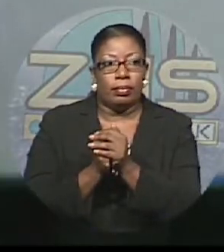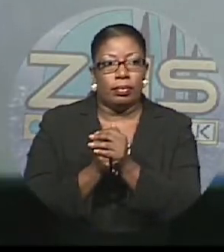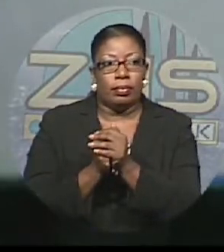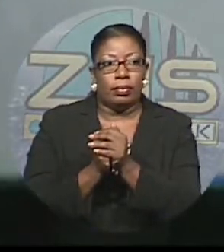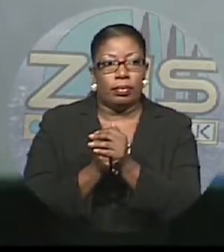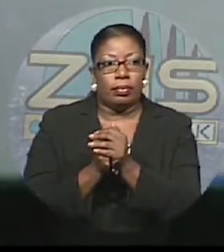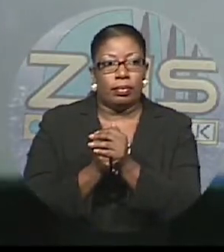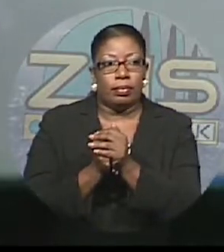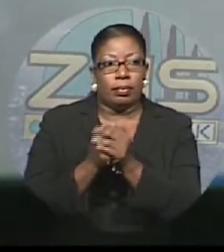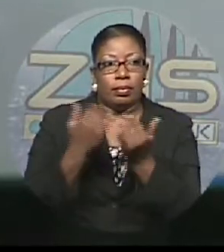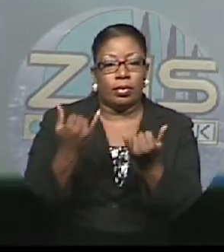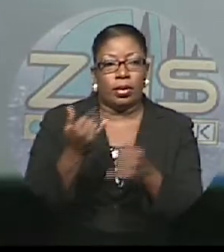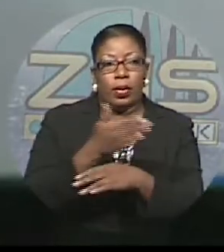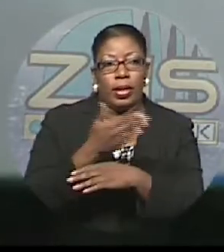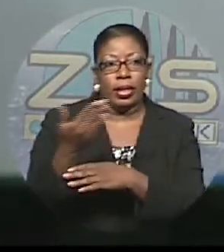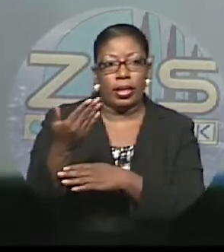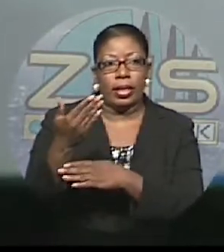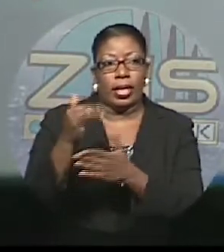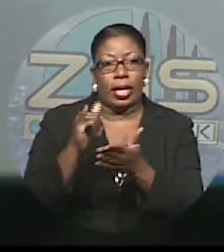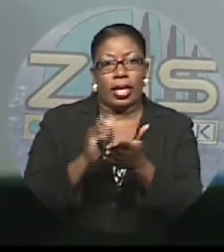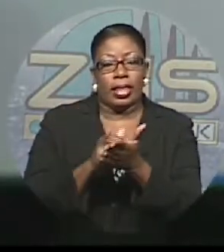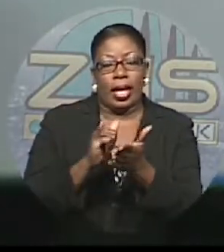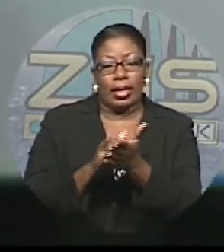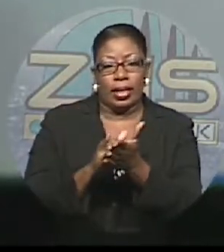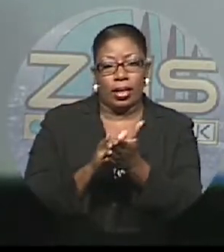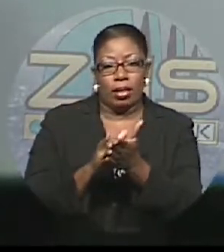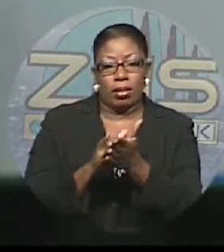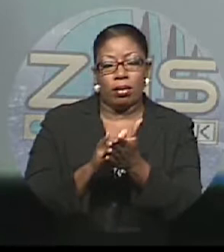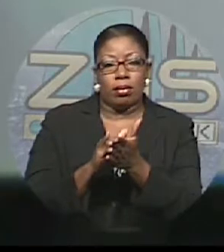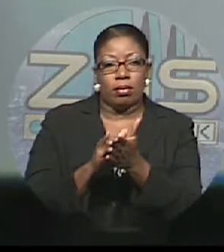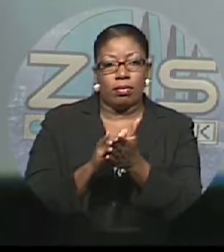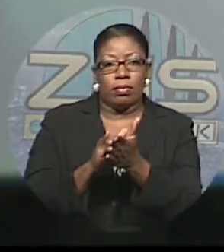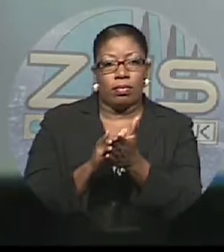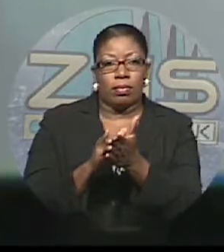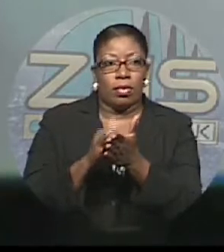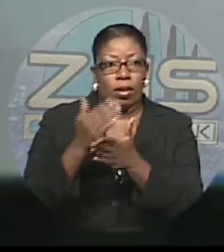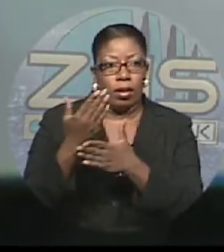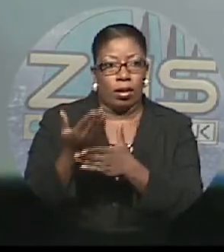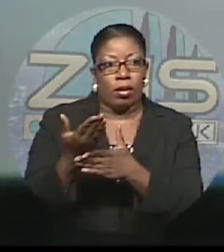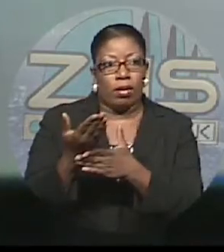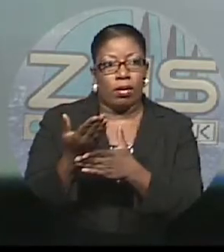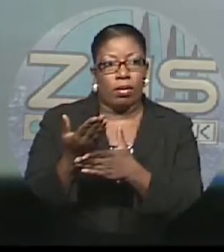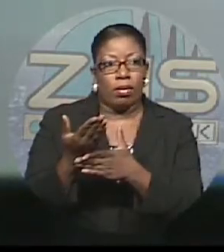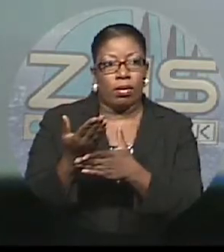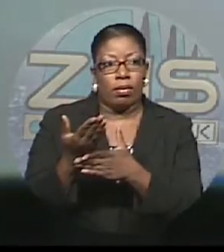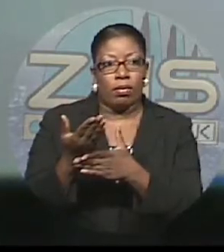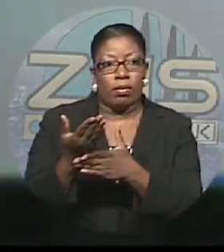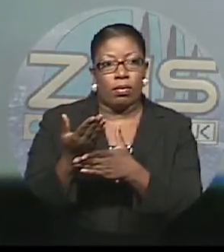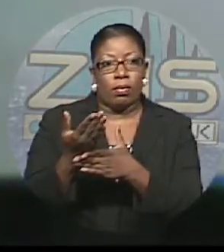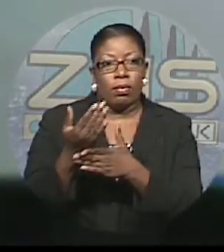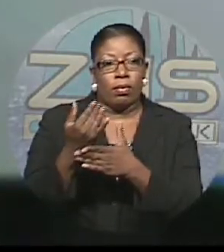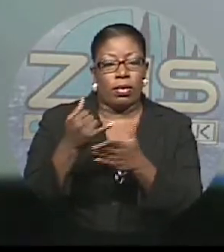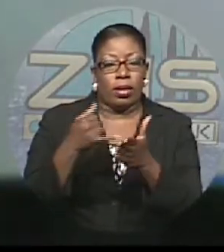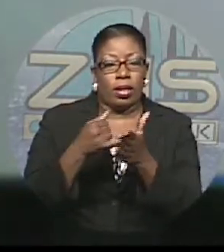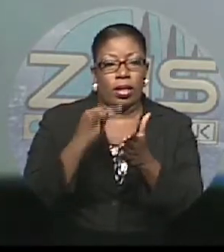Now, anything that is set, it is predetermined.